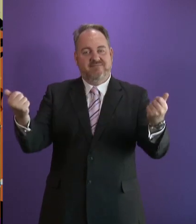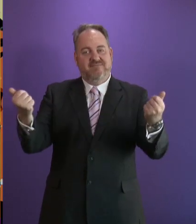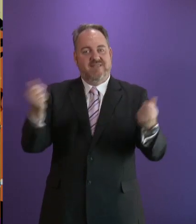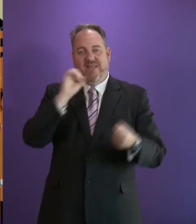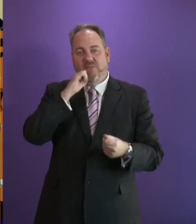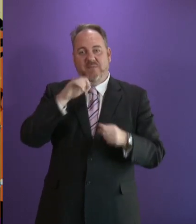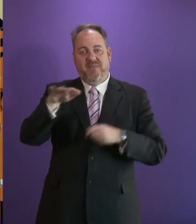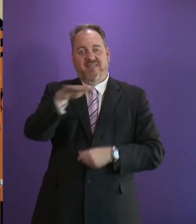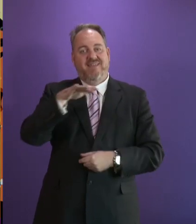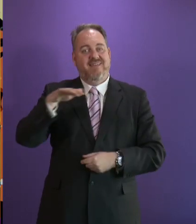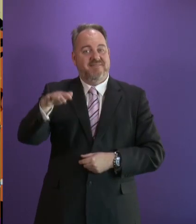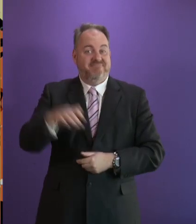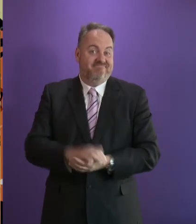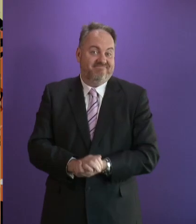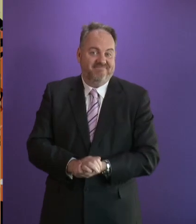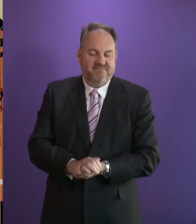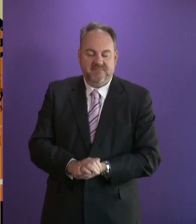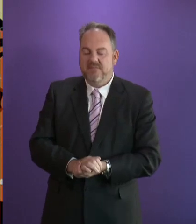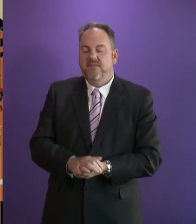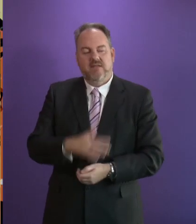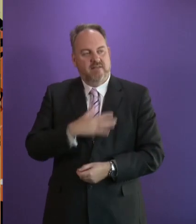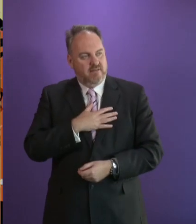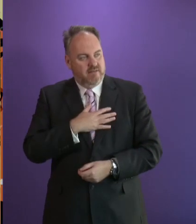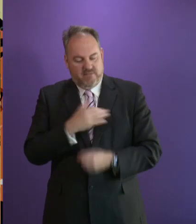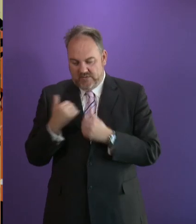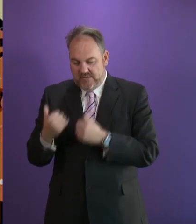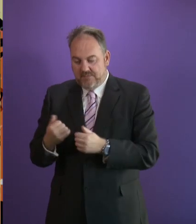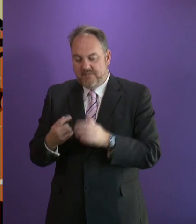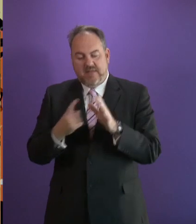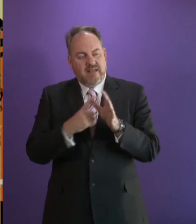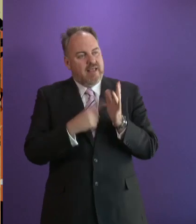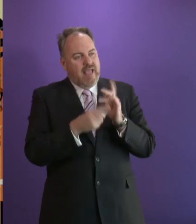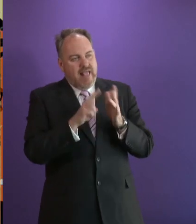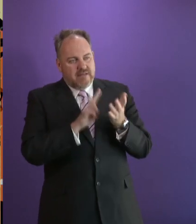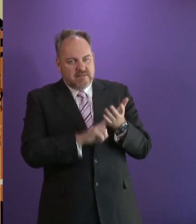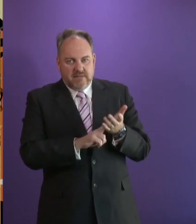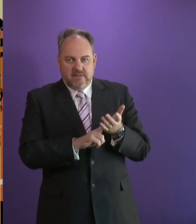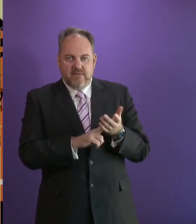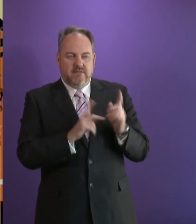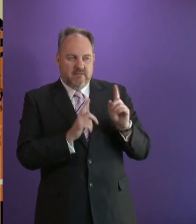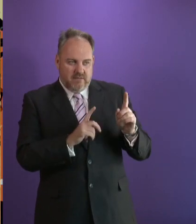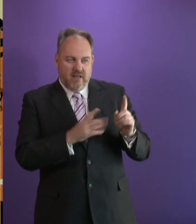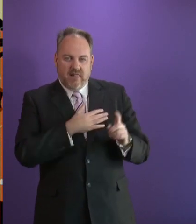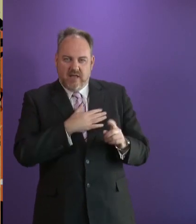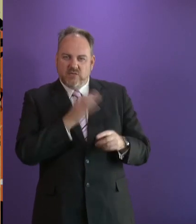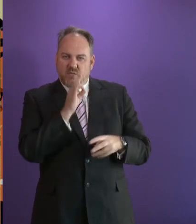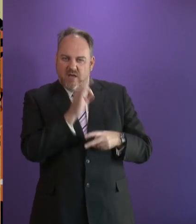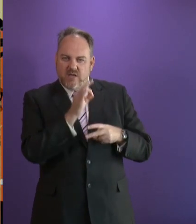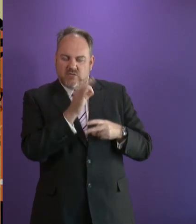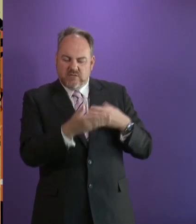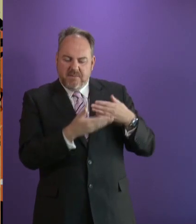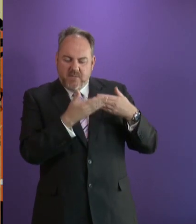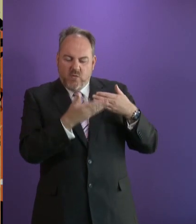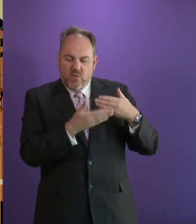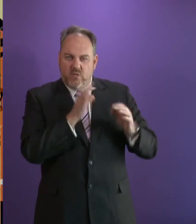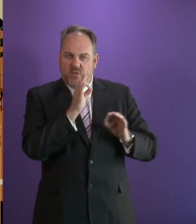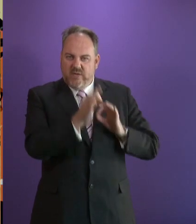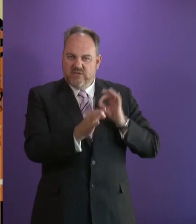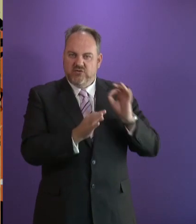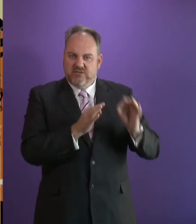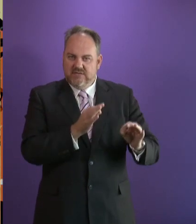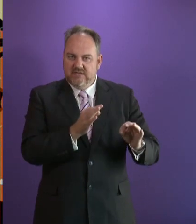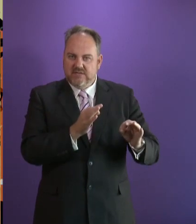that. Alison, I'm happy for you to address that too, but there's another couple of questions come in that relate. Lillian